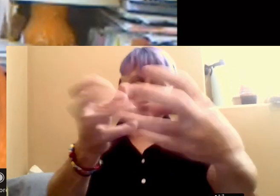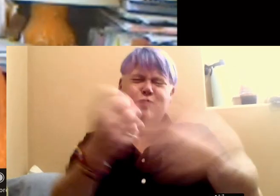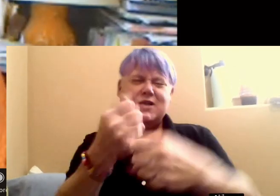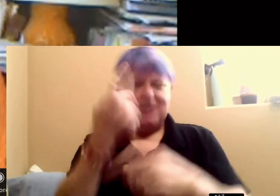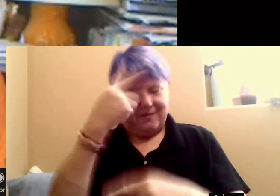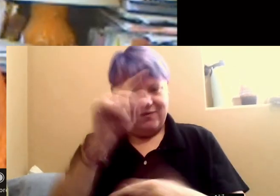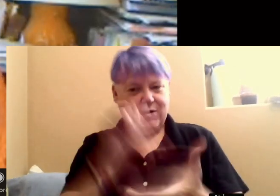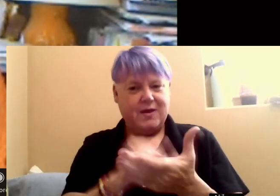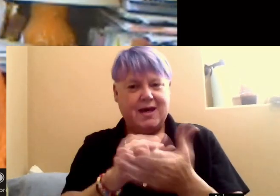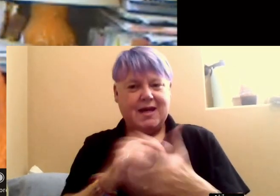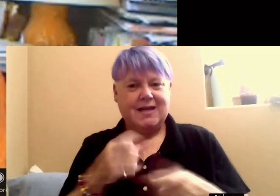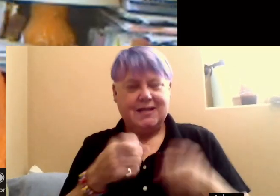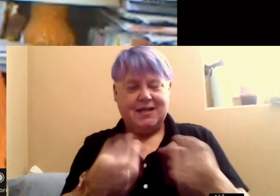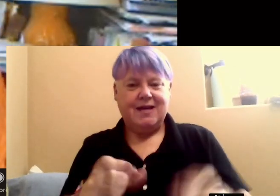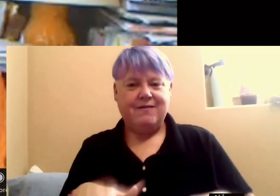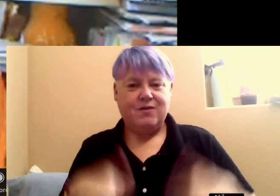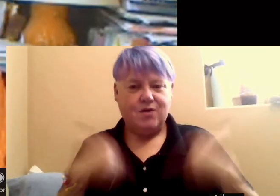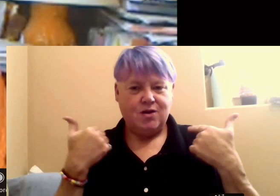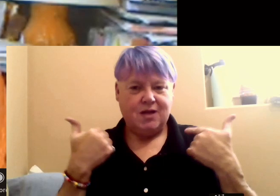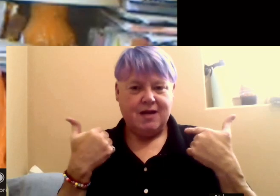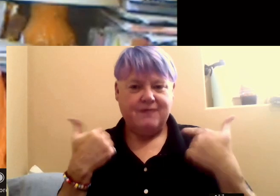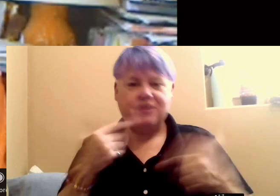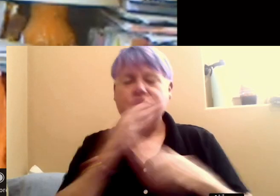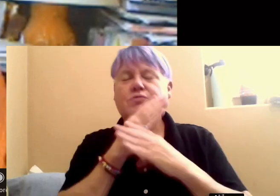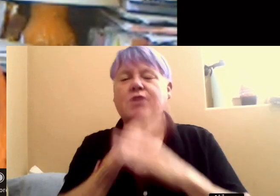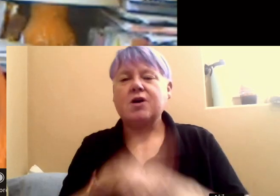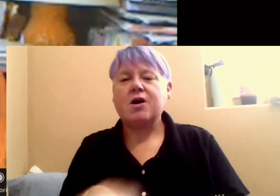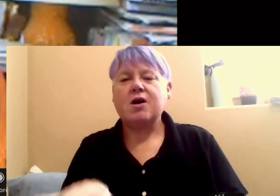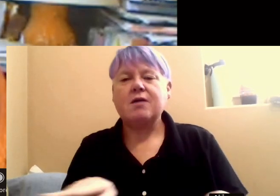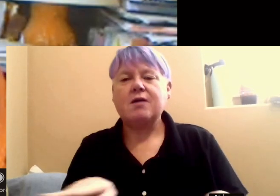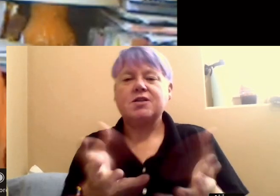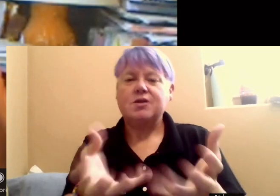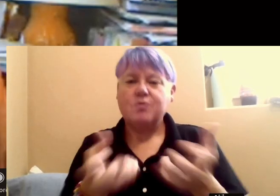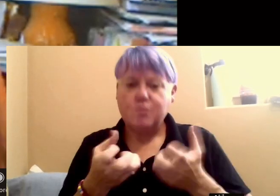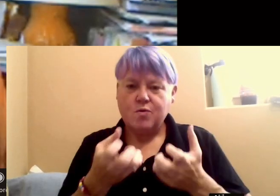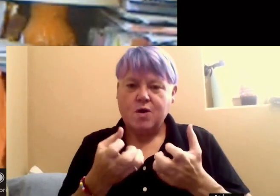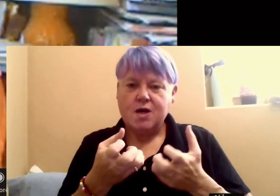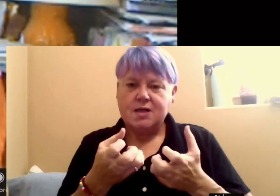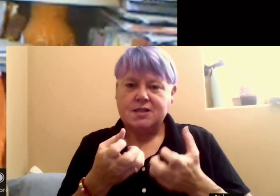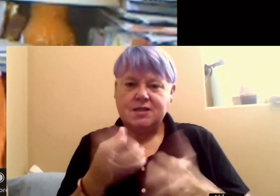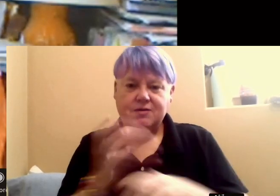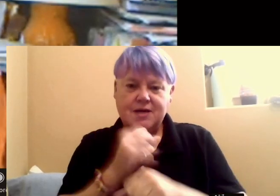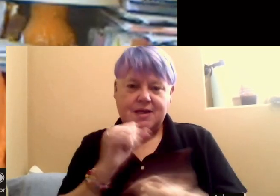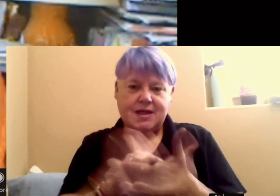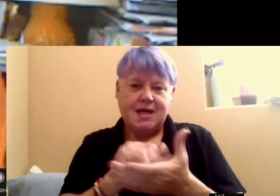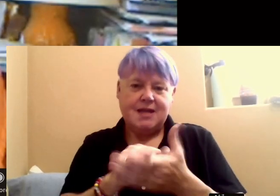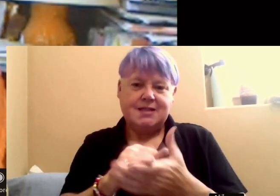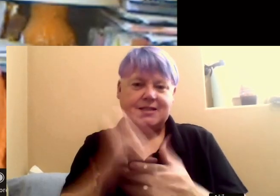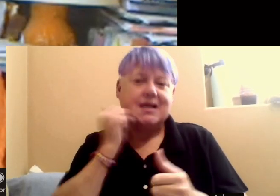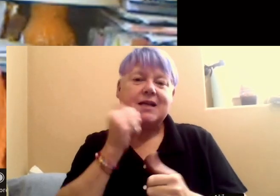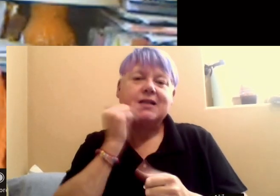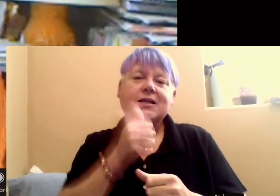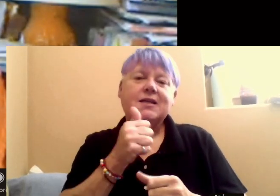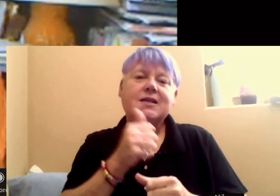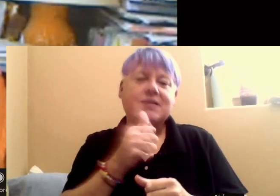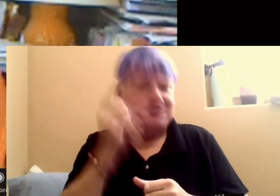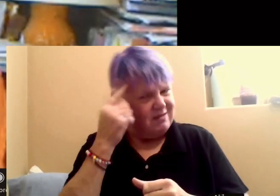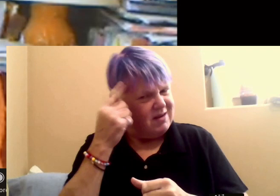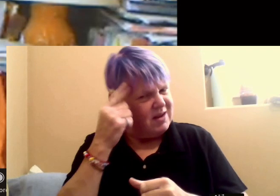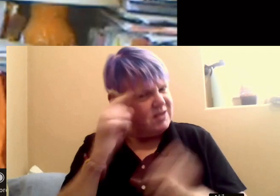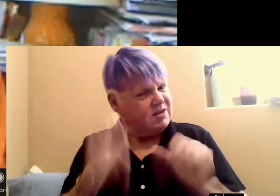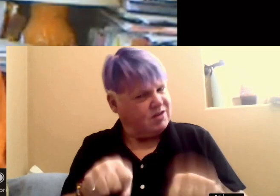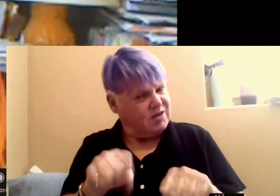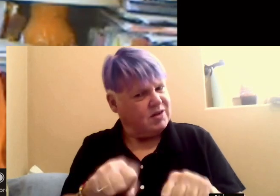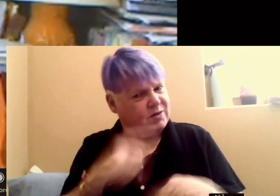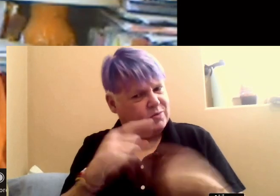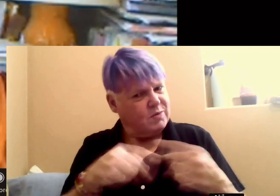gave her life a through line of calm. She wanted to recall that clarity every day, and she thought she would do so when she looked